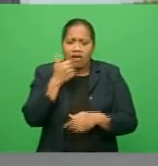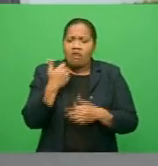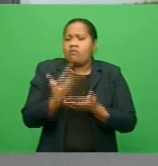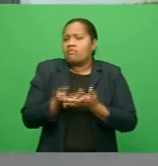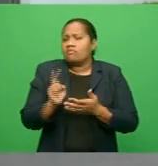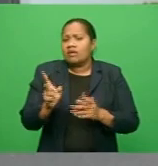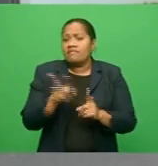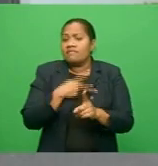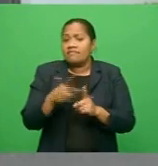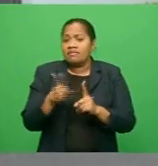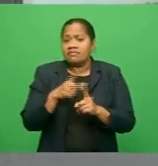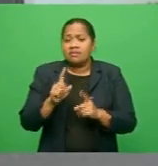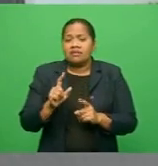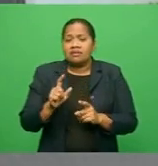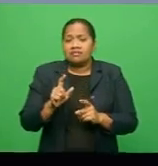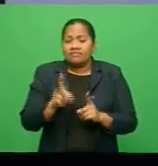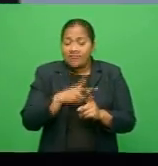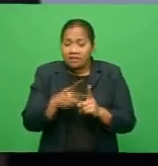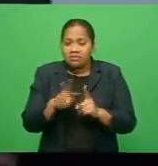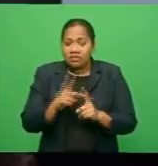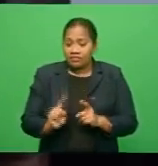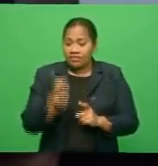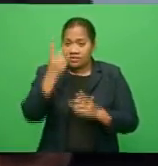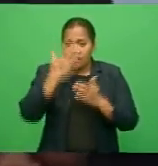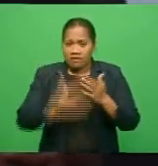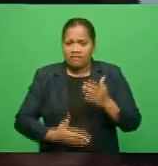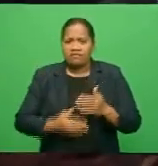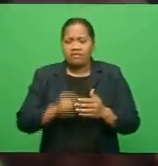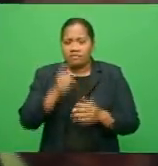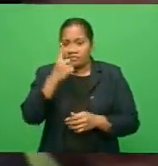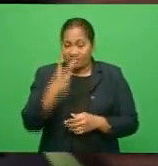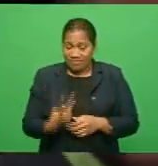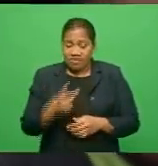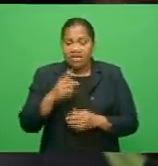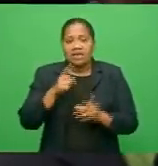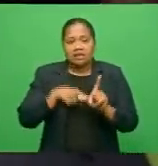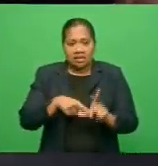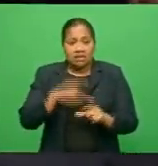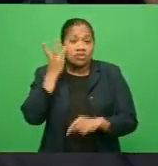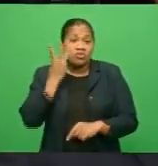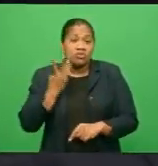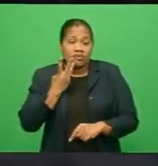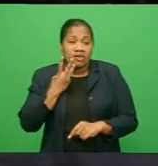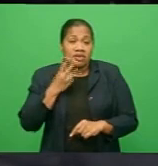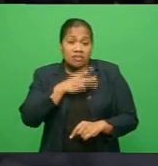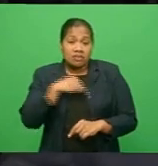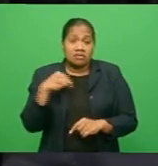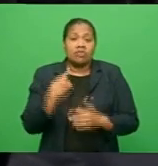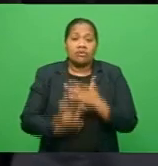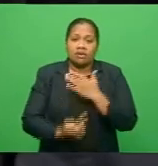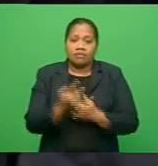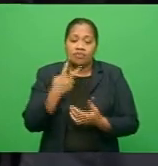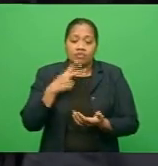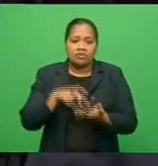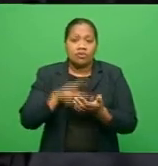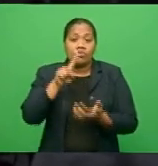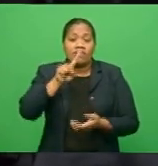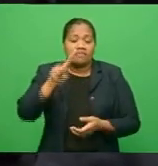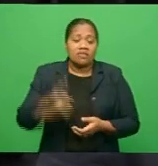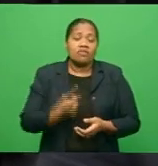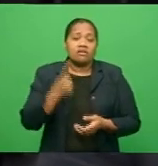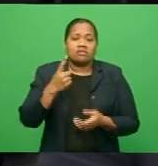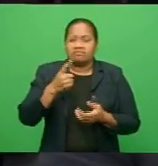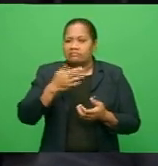were received in the first half of the year, while the Women Ministry has so far registered 1,545 cases